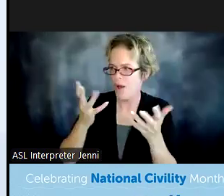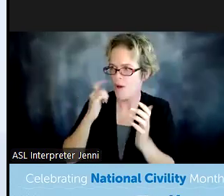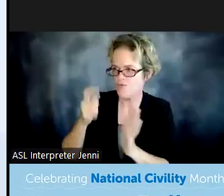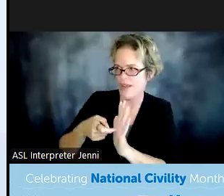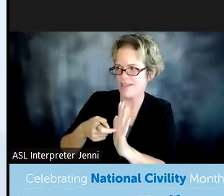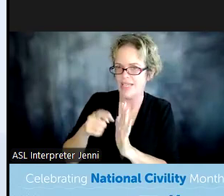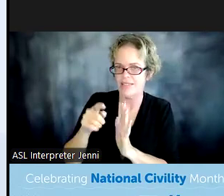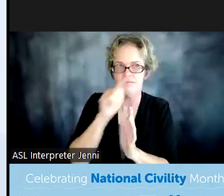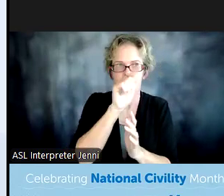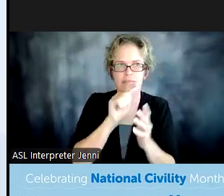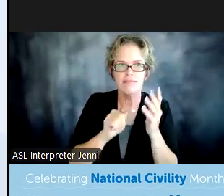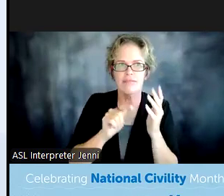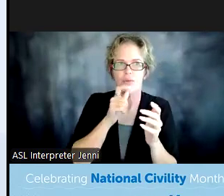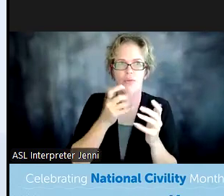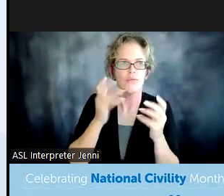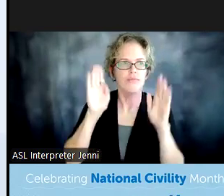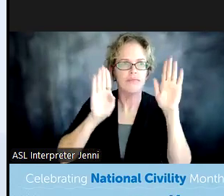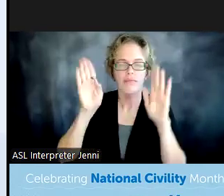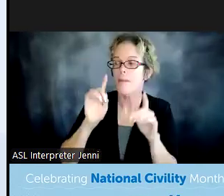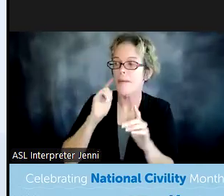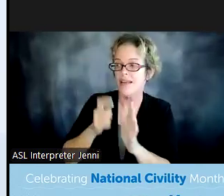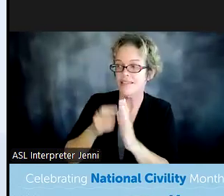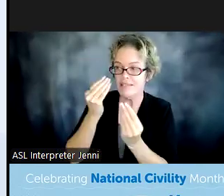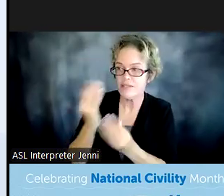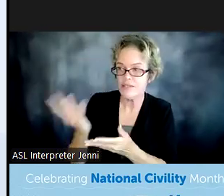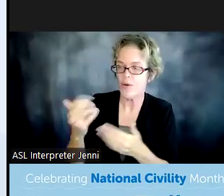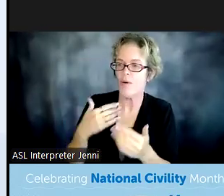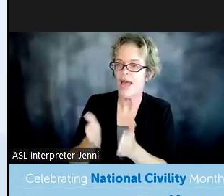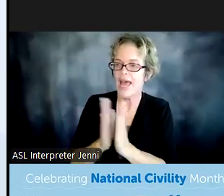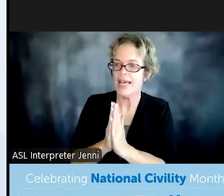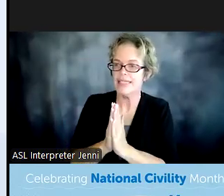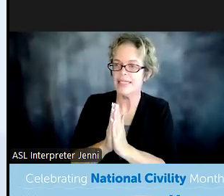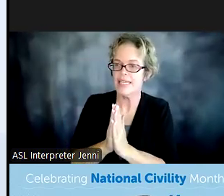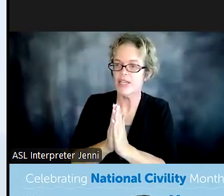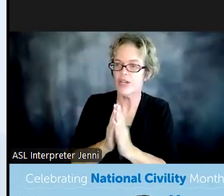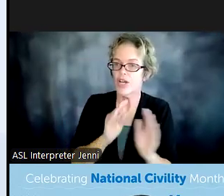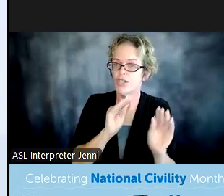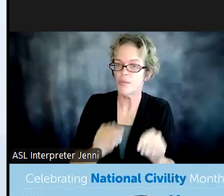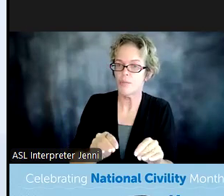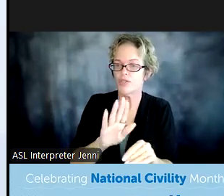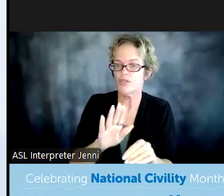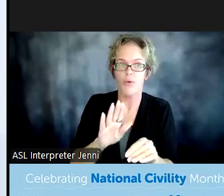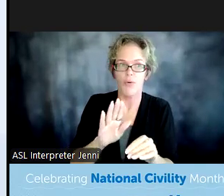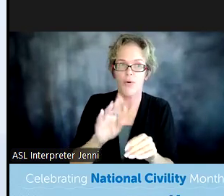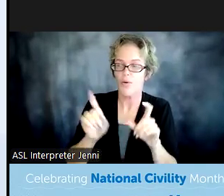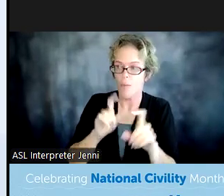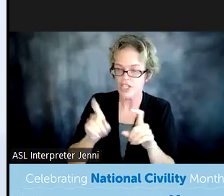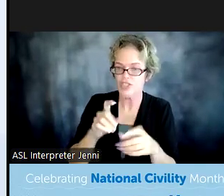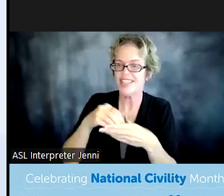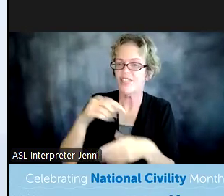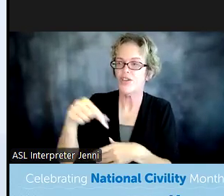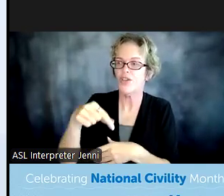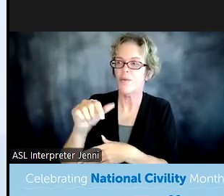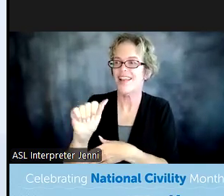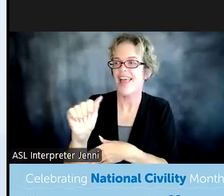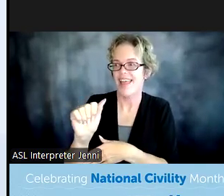that, but also note that we are asking that you type your questions into the Q&A function, and you'll find that if